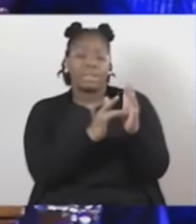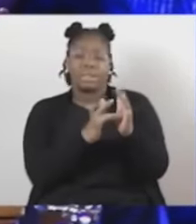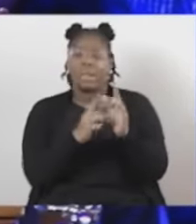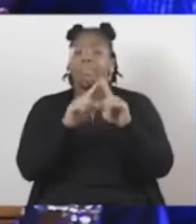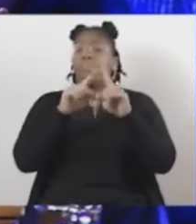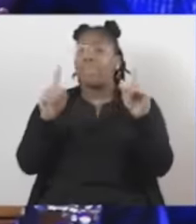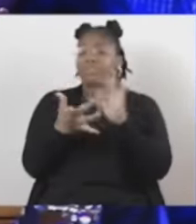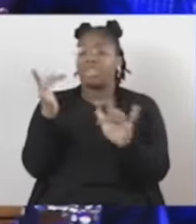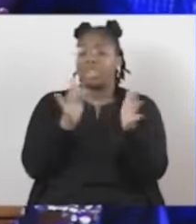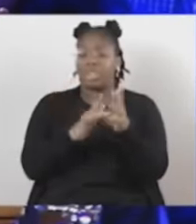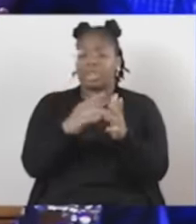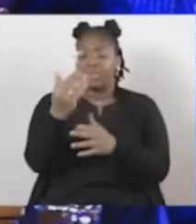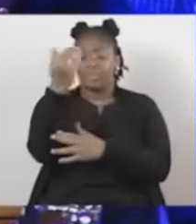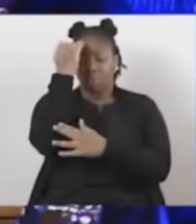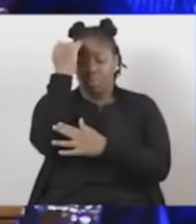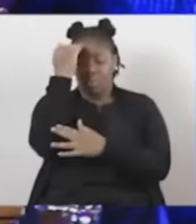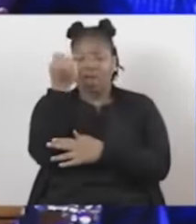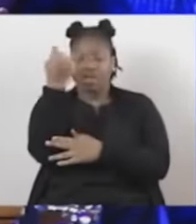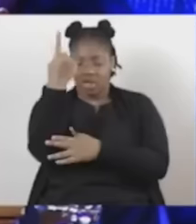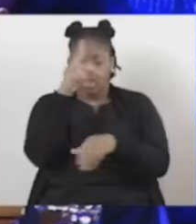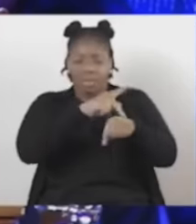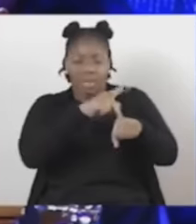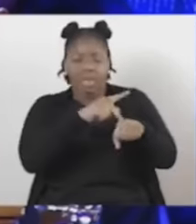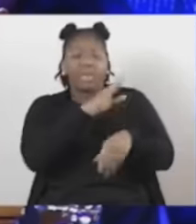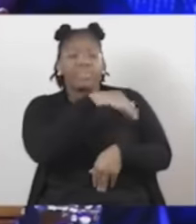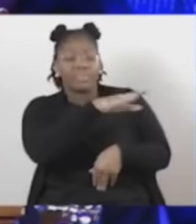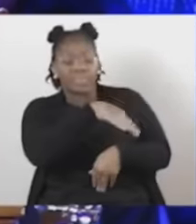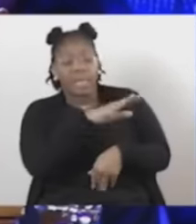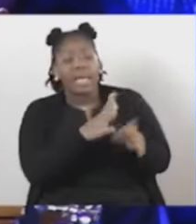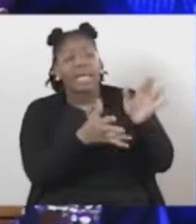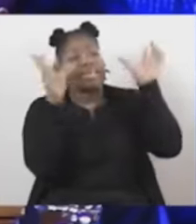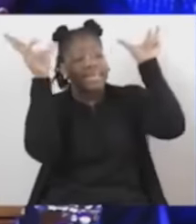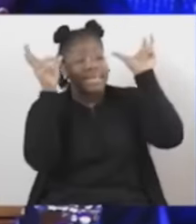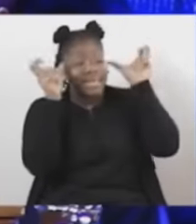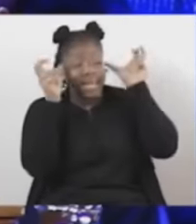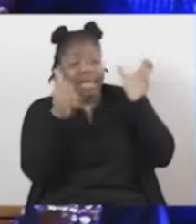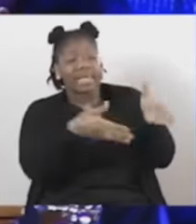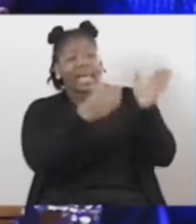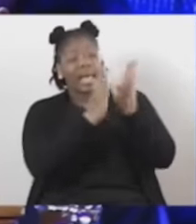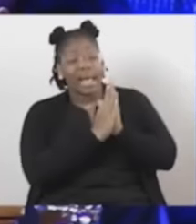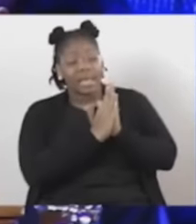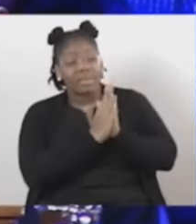Satan has asked me to leave you partially exposed.